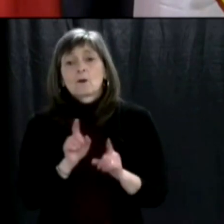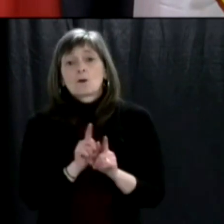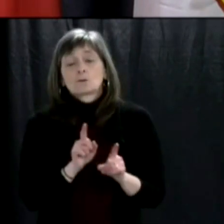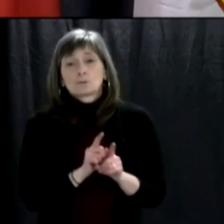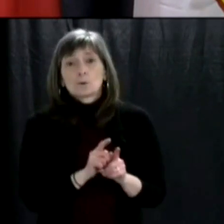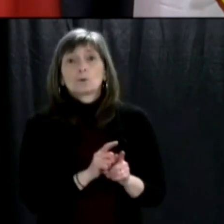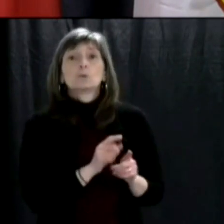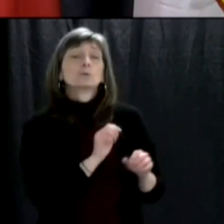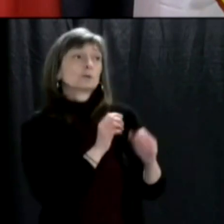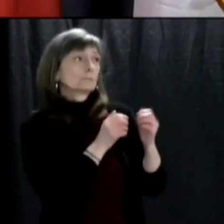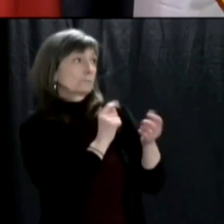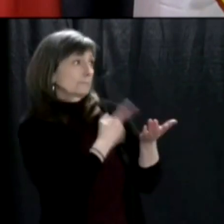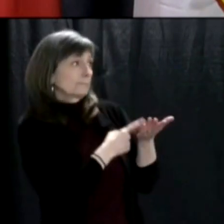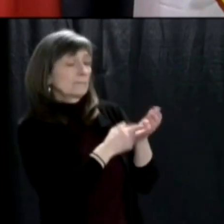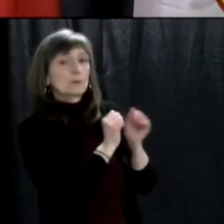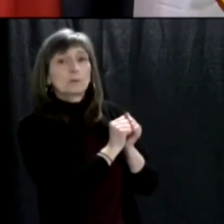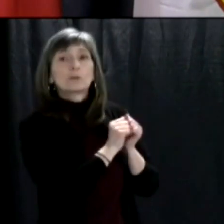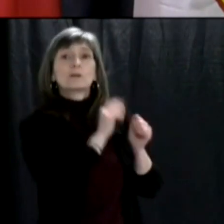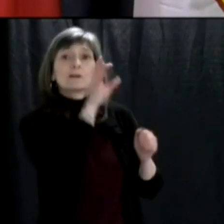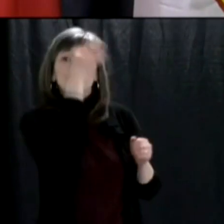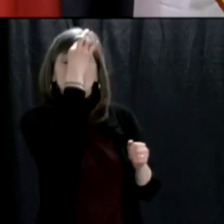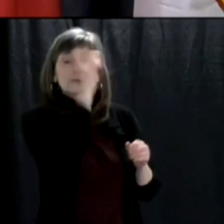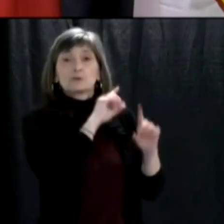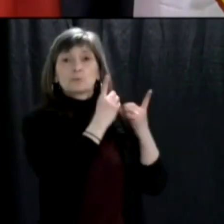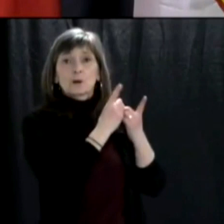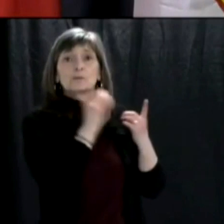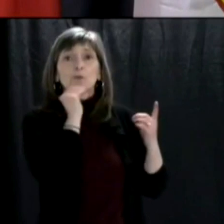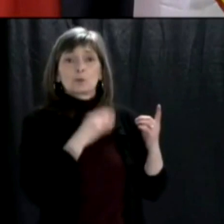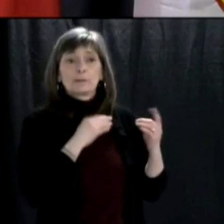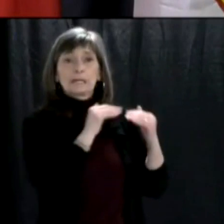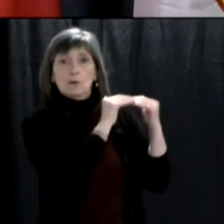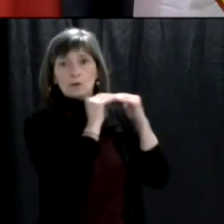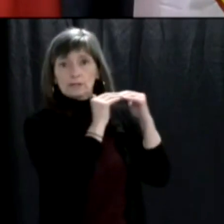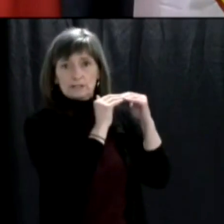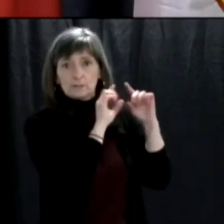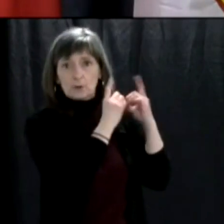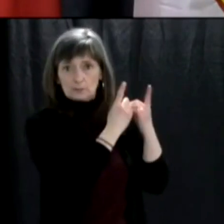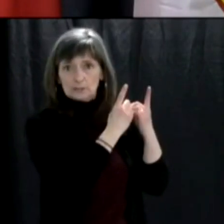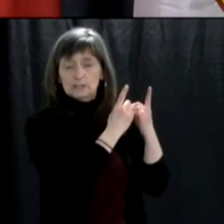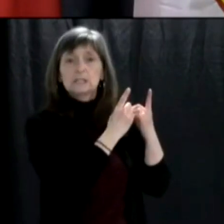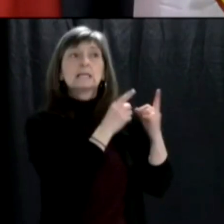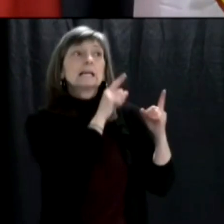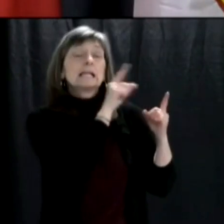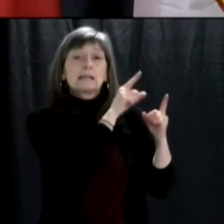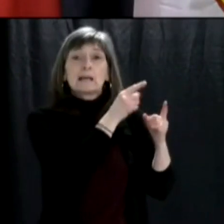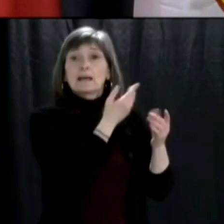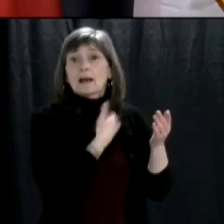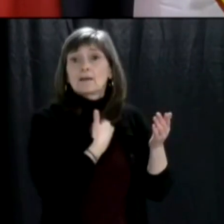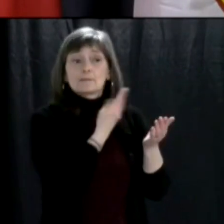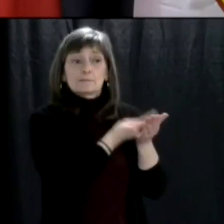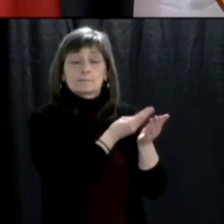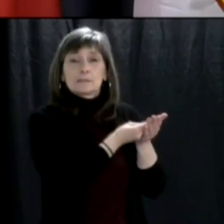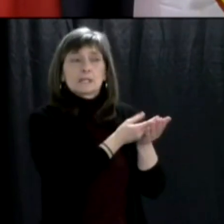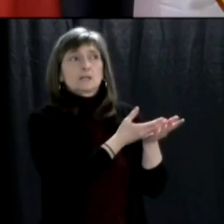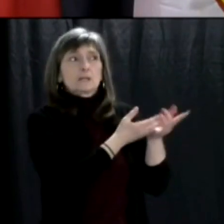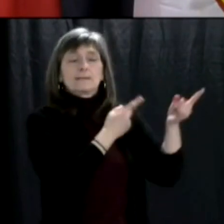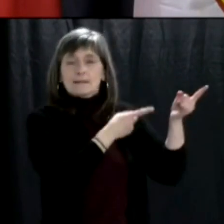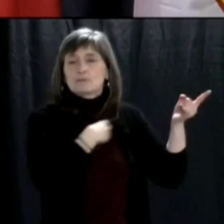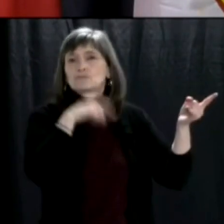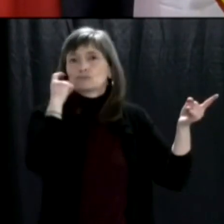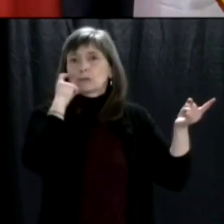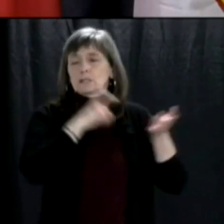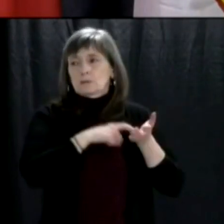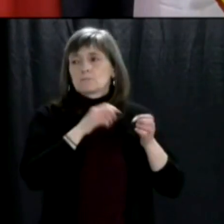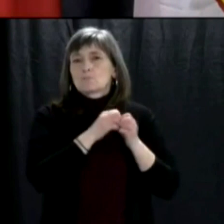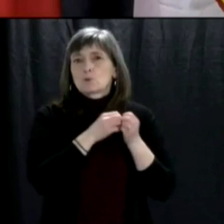Department of Women and Gender Equality on this very issue. As part of an aid package, the federal government is recognizing the need for